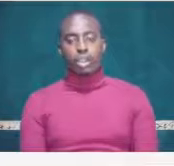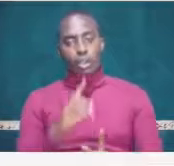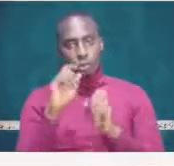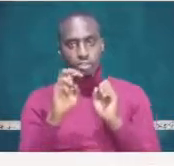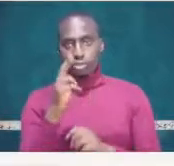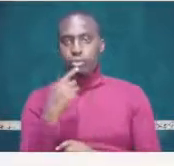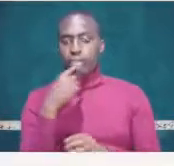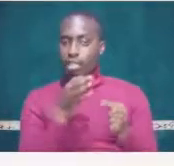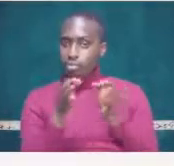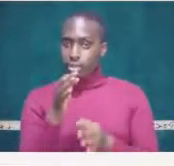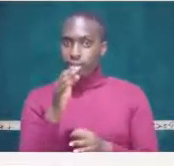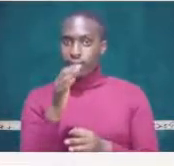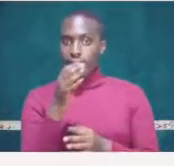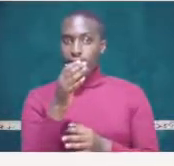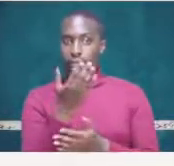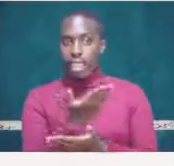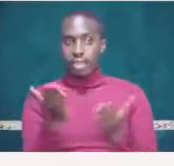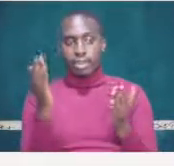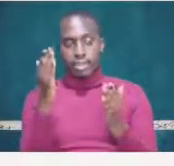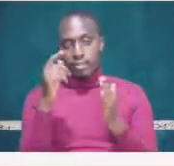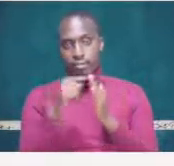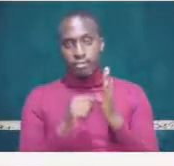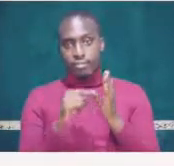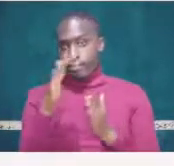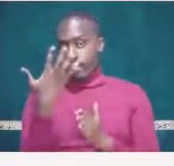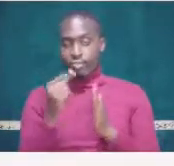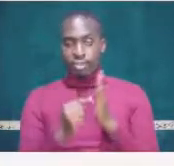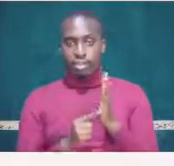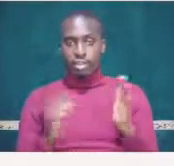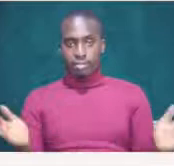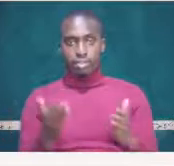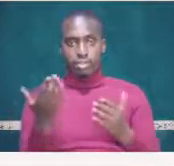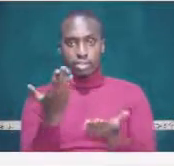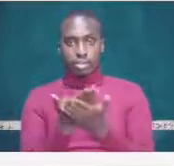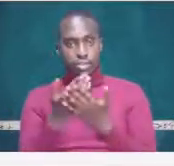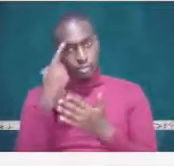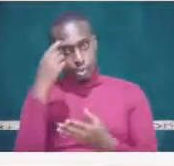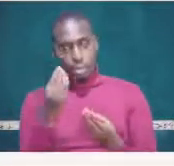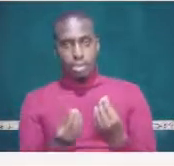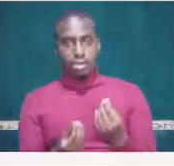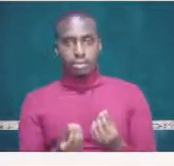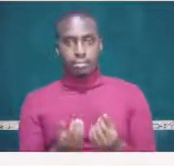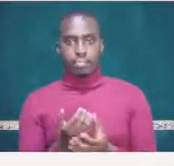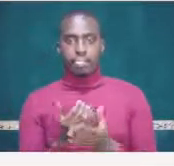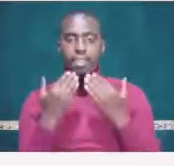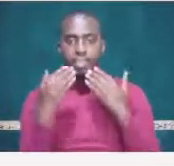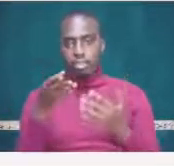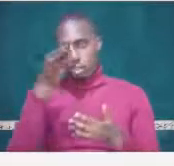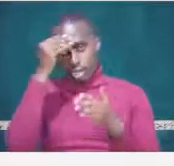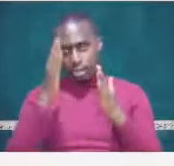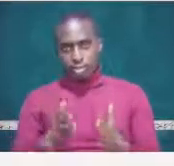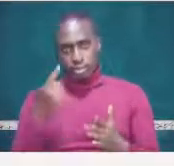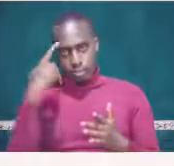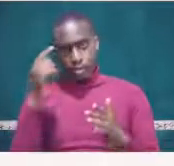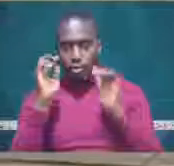is, explain any factors that influence the demand for money. Thank you, learners,